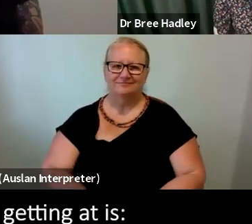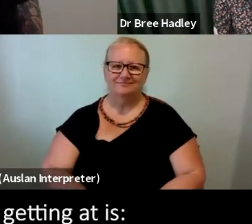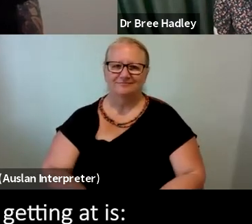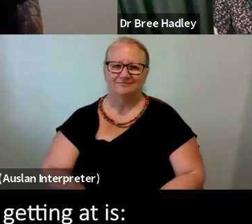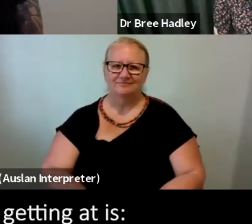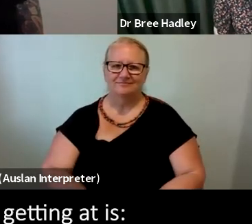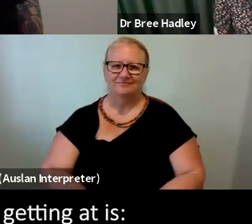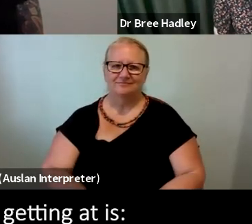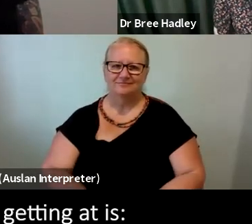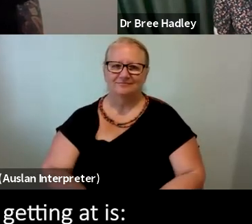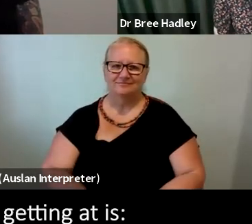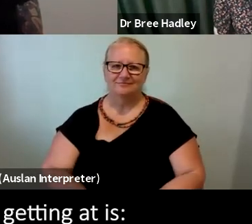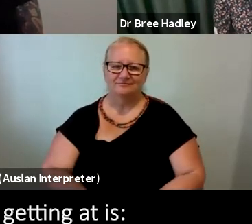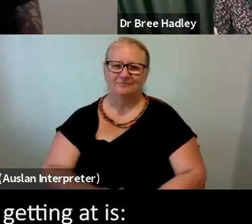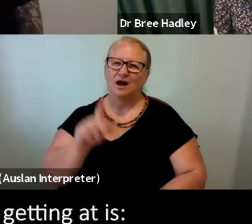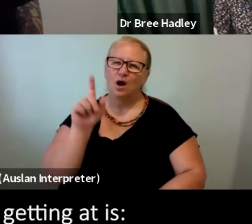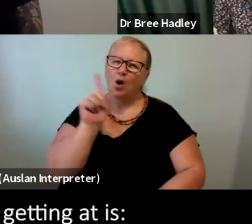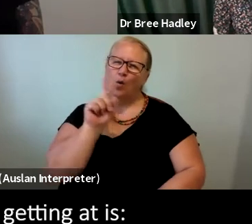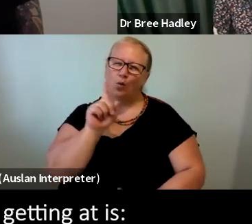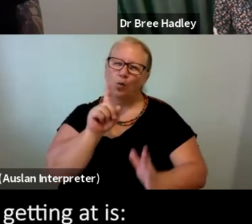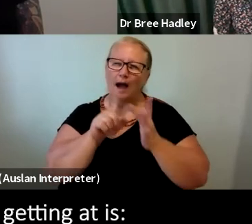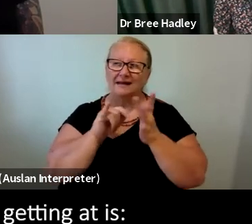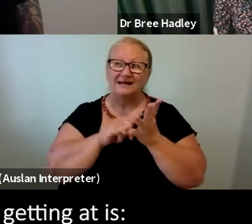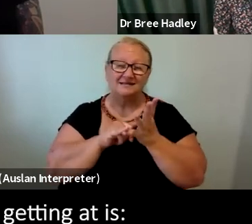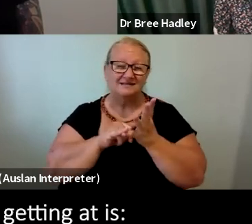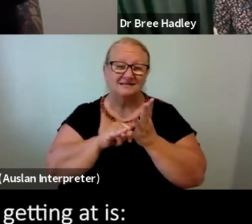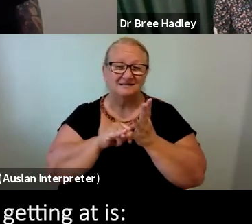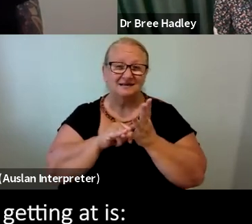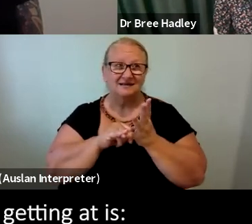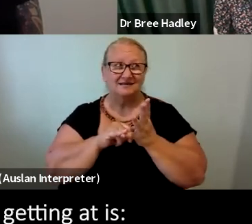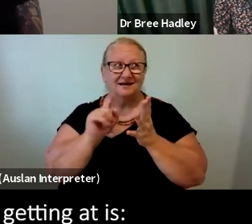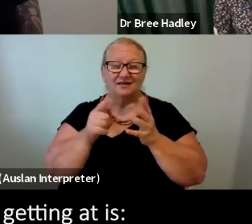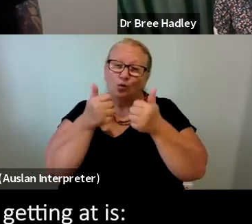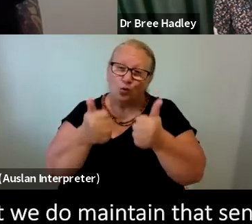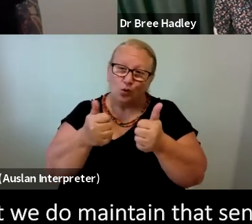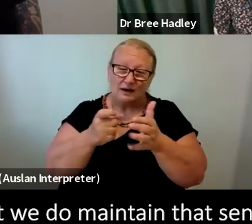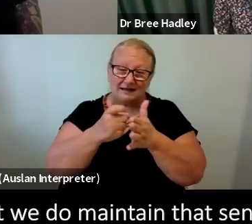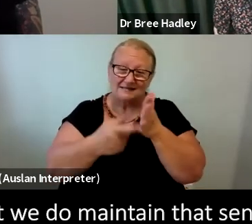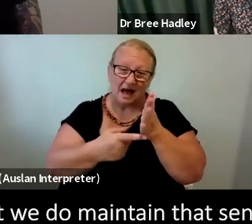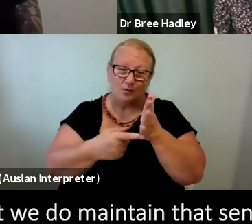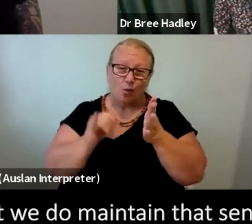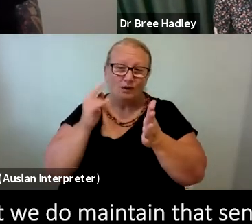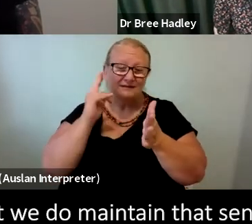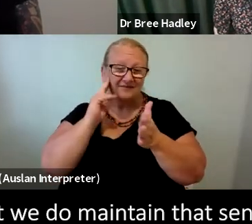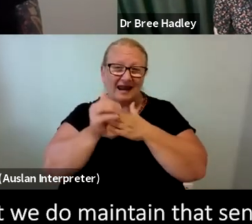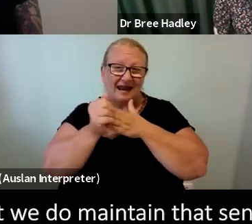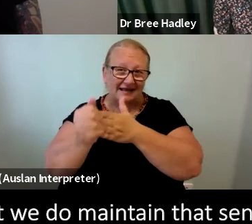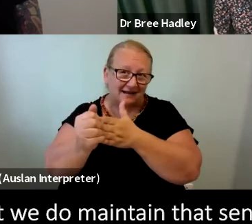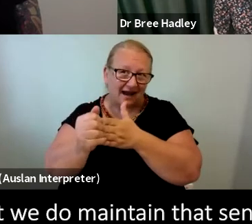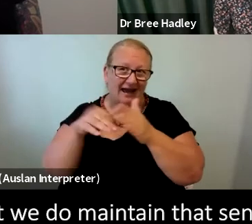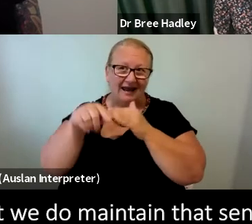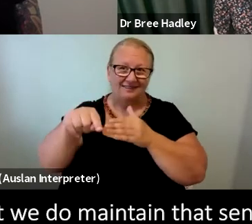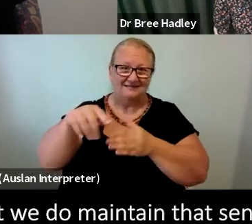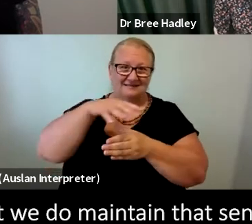what is a good disabled or deaf leader in this space, and what can they do to make sure that